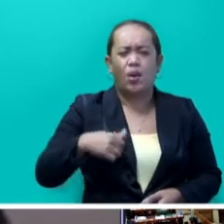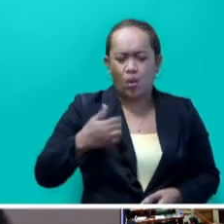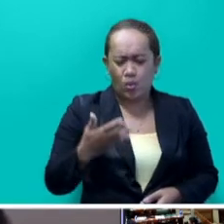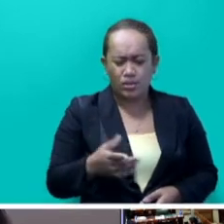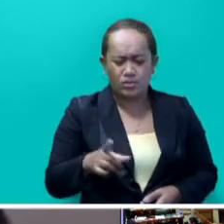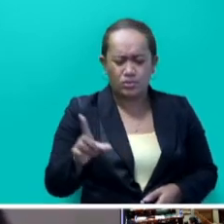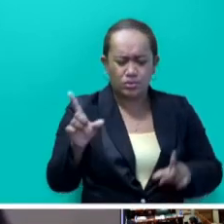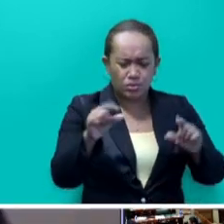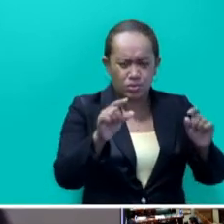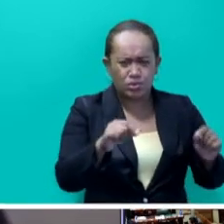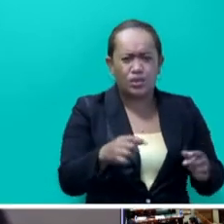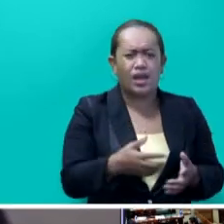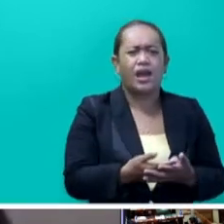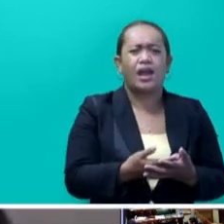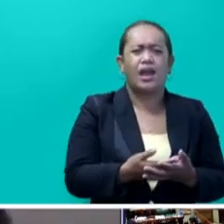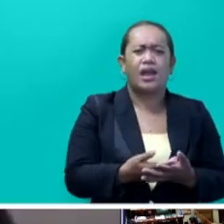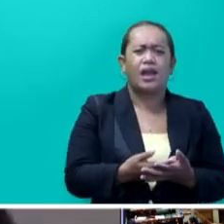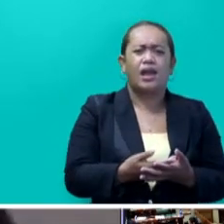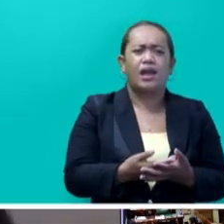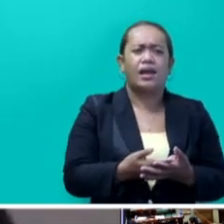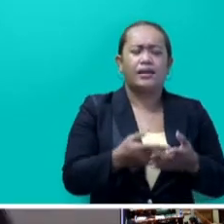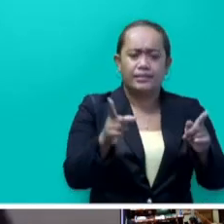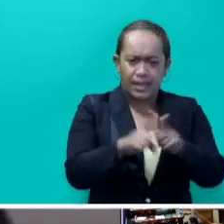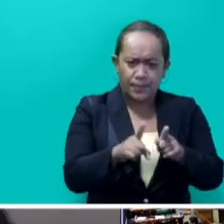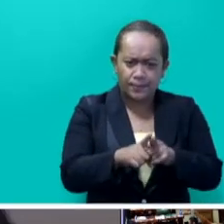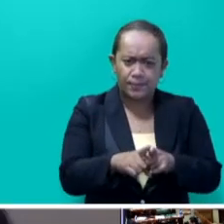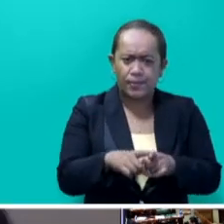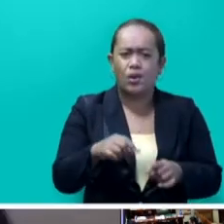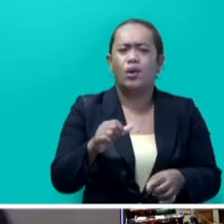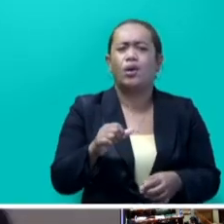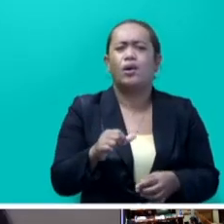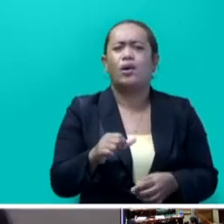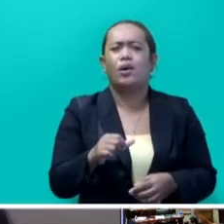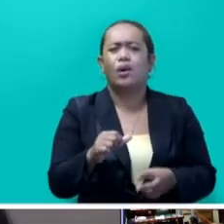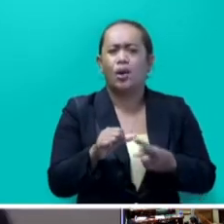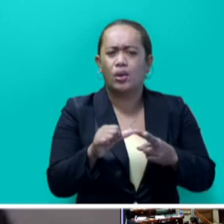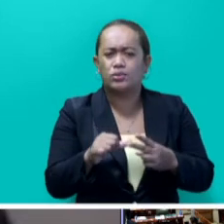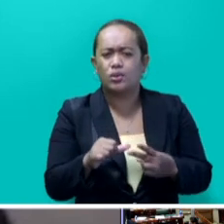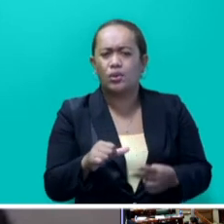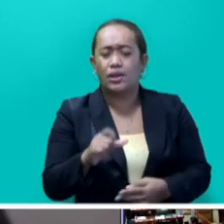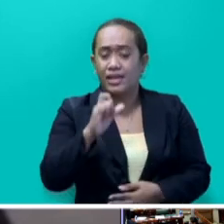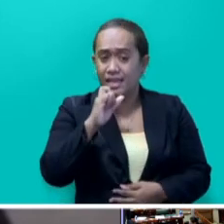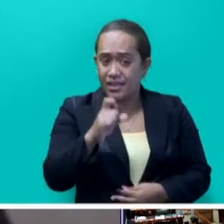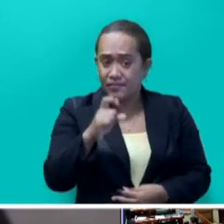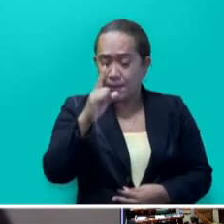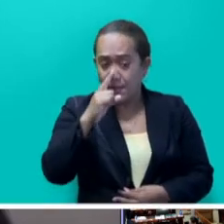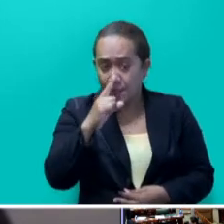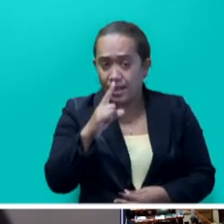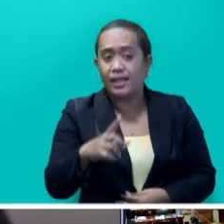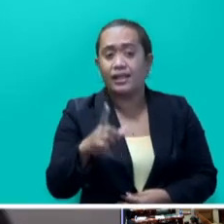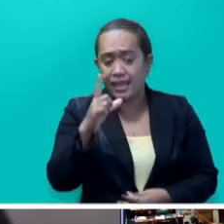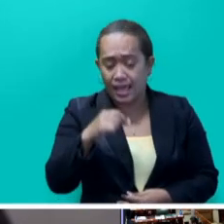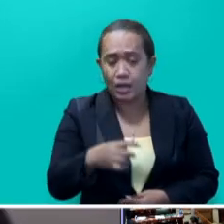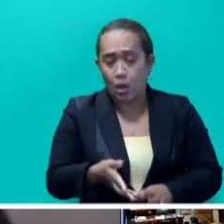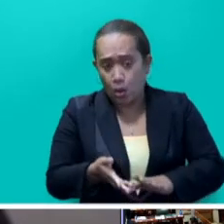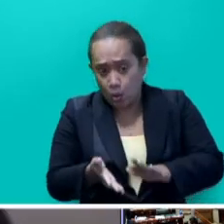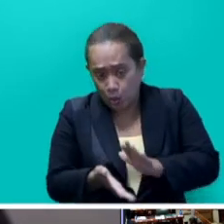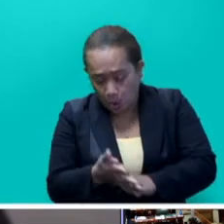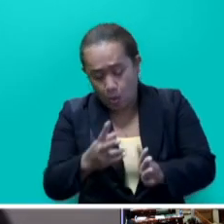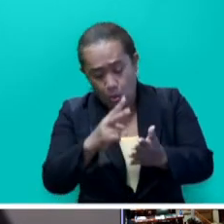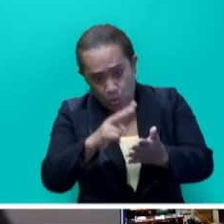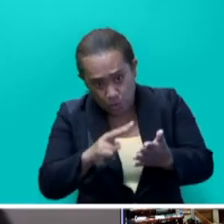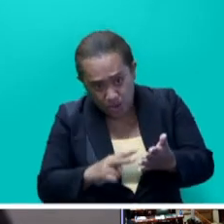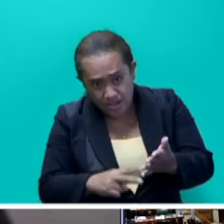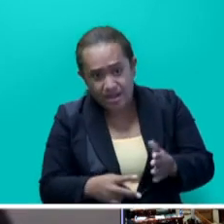get rid of. And Honourable Speaker, sir, if people took the time out and just quickly read